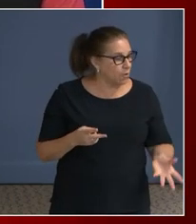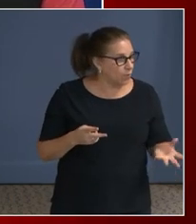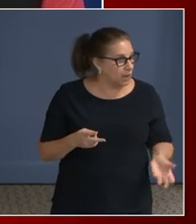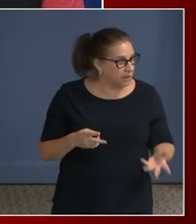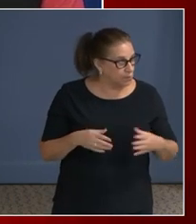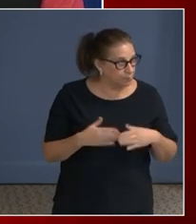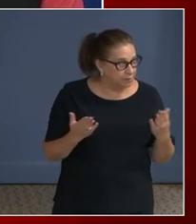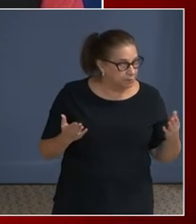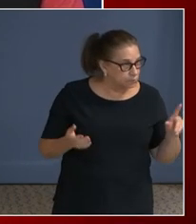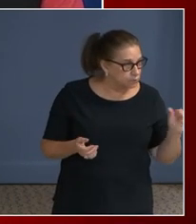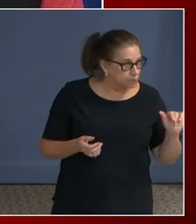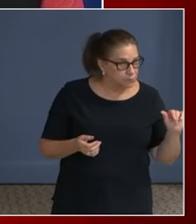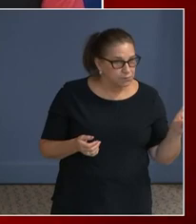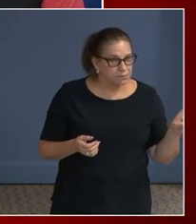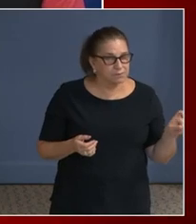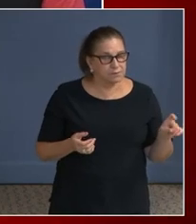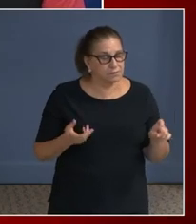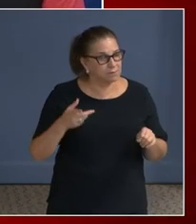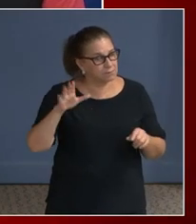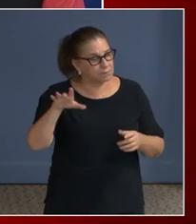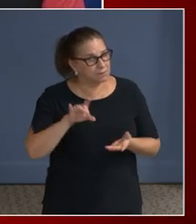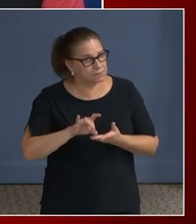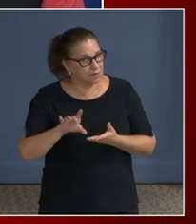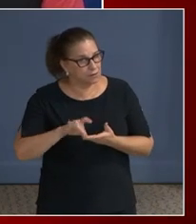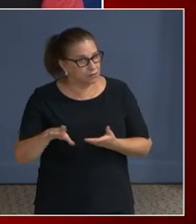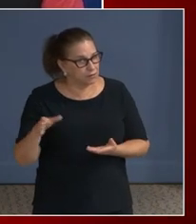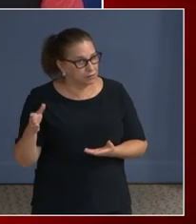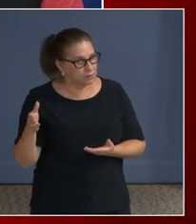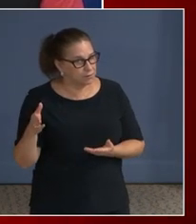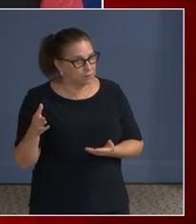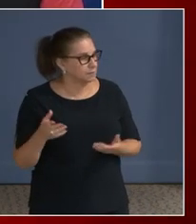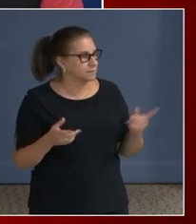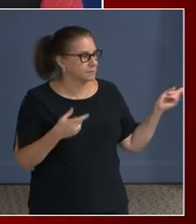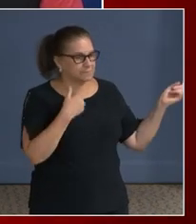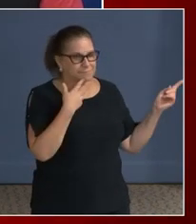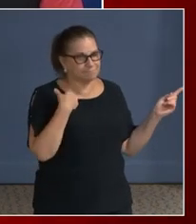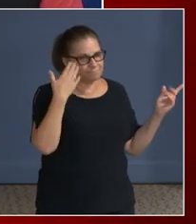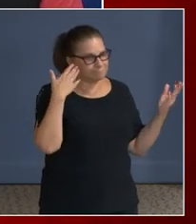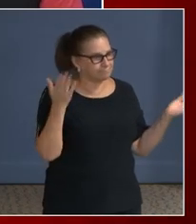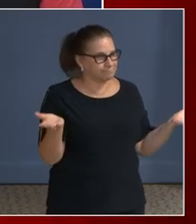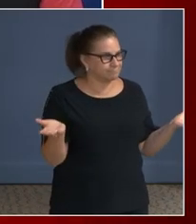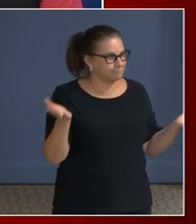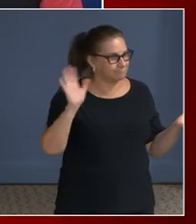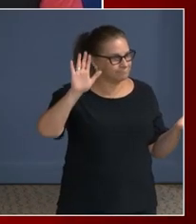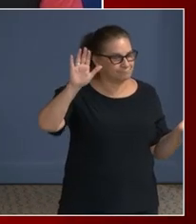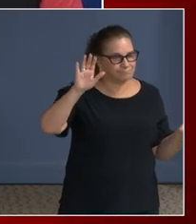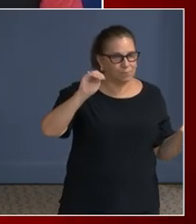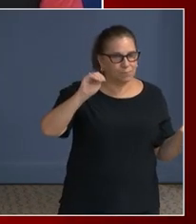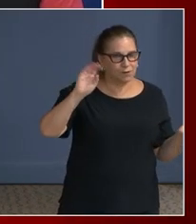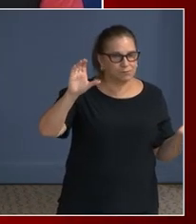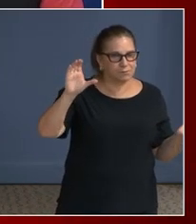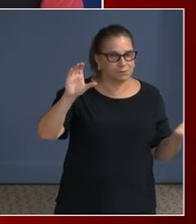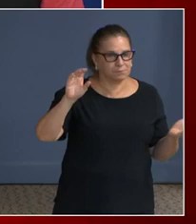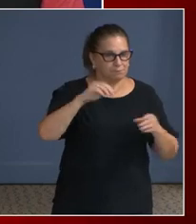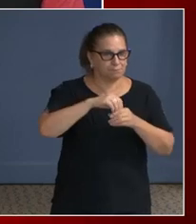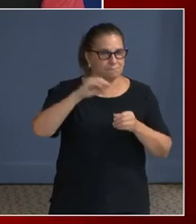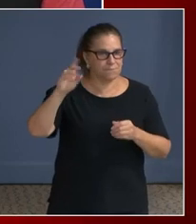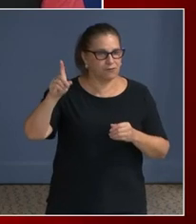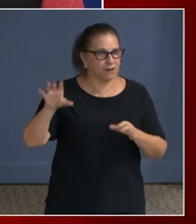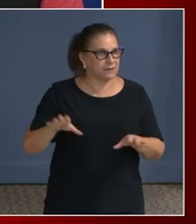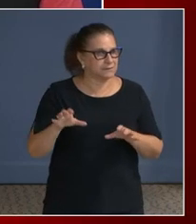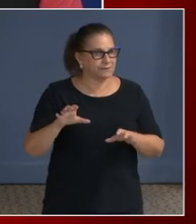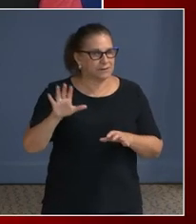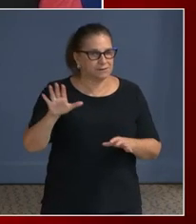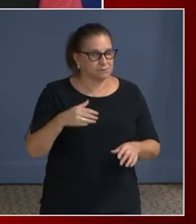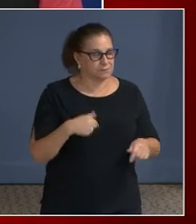not aware of the council's actions, but we have been very specifically